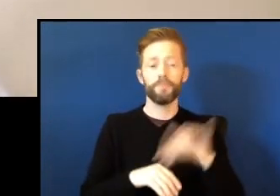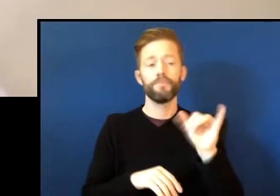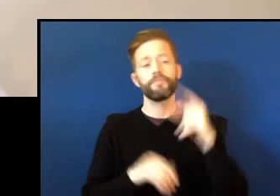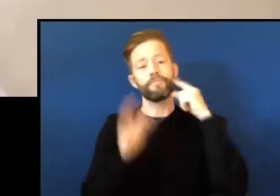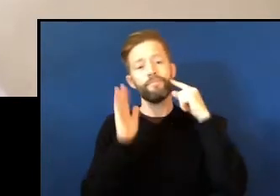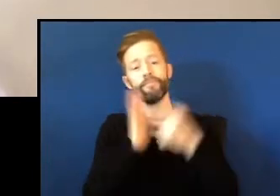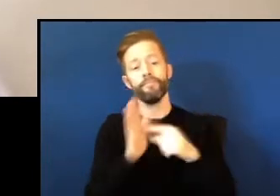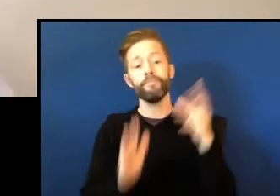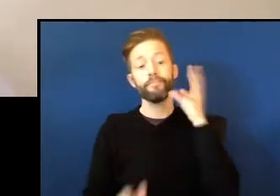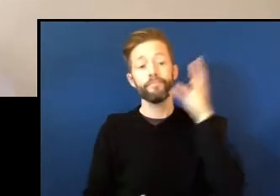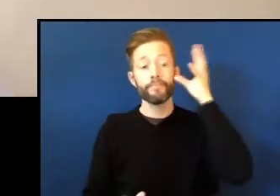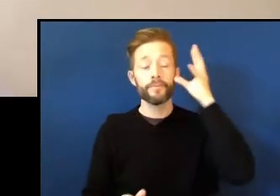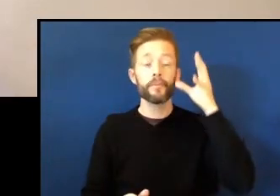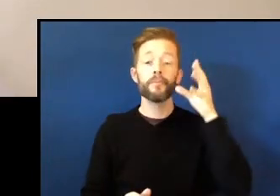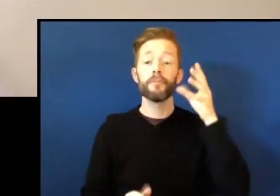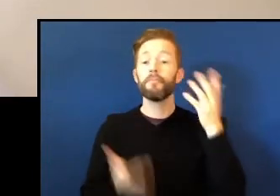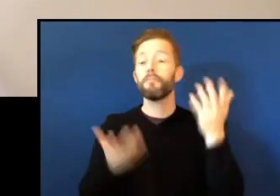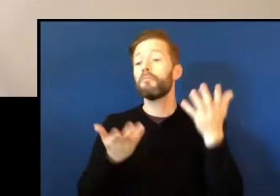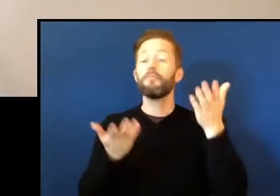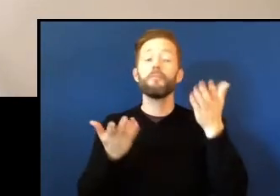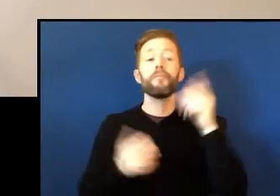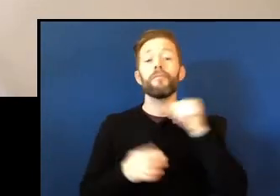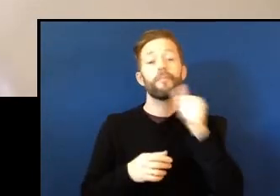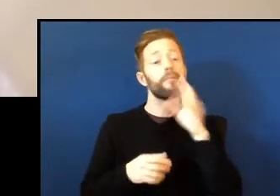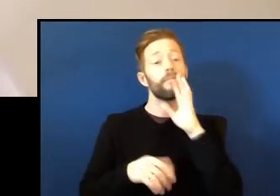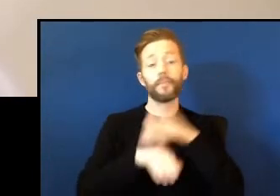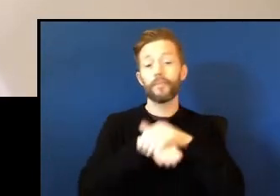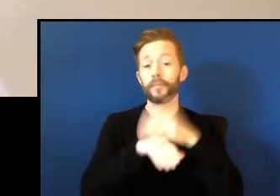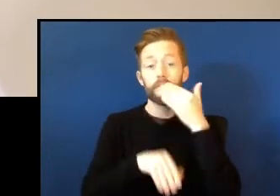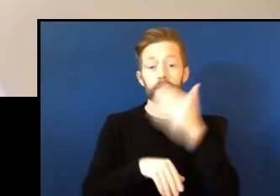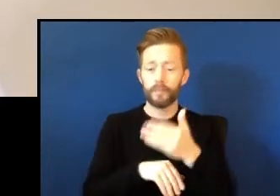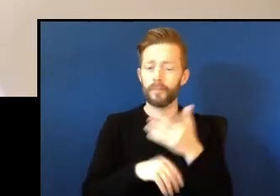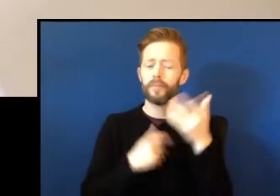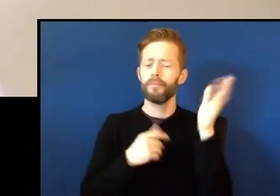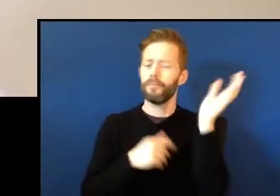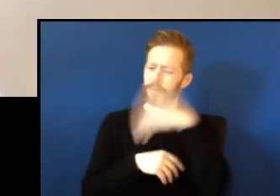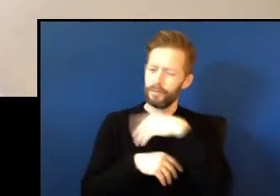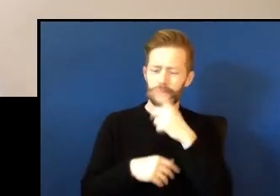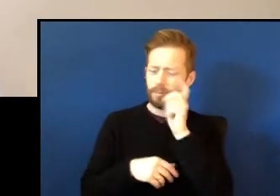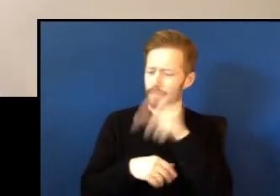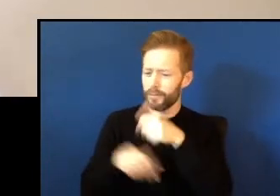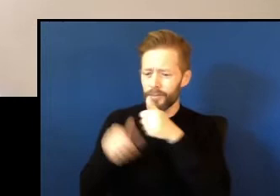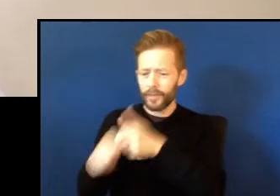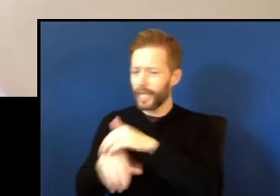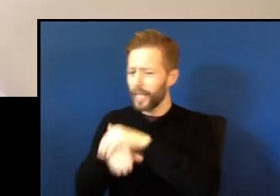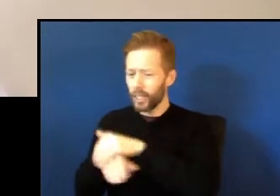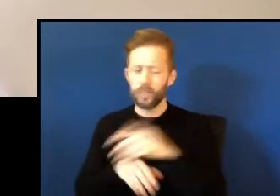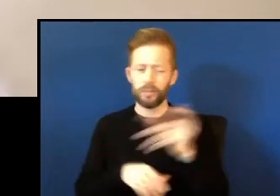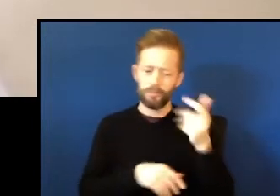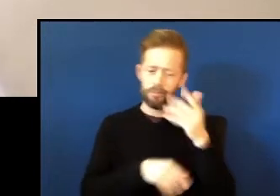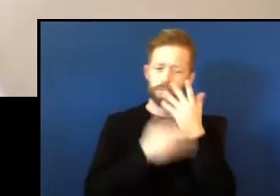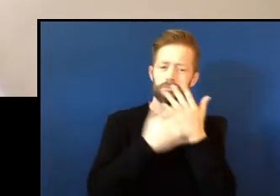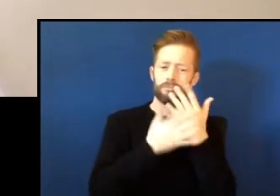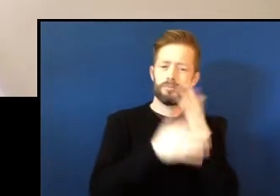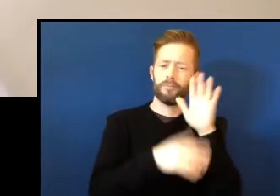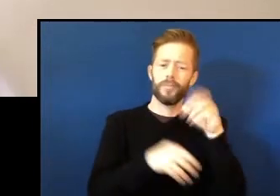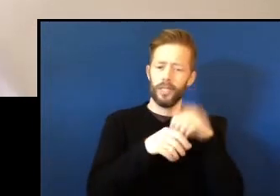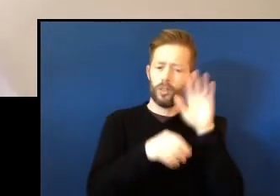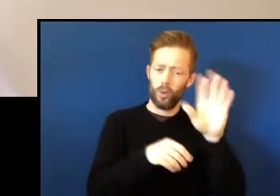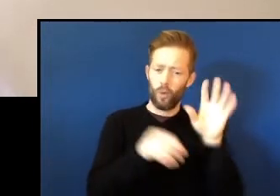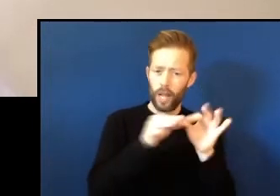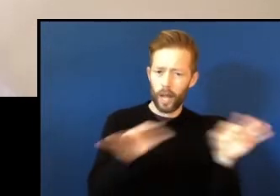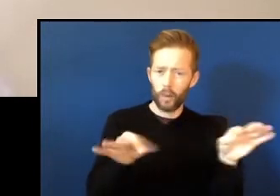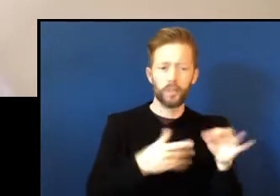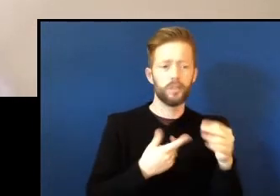for example, that may not speak English very well, sing songs in your language. You don't have to sing them in English. You're